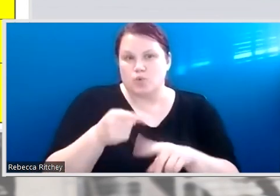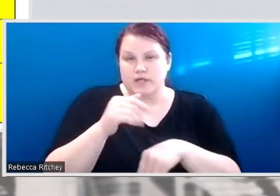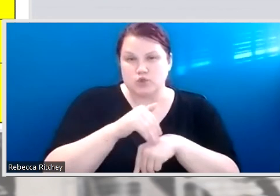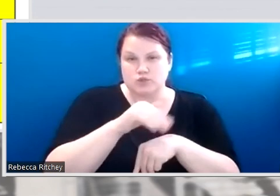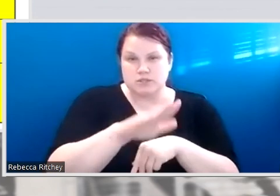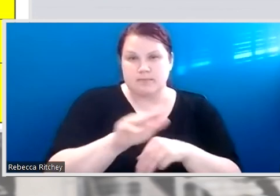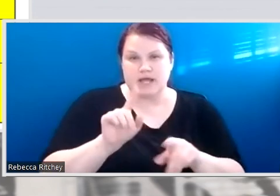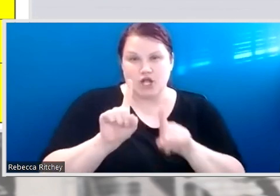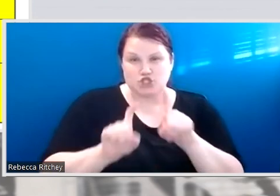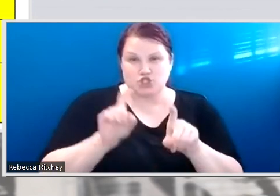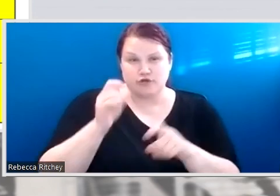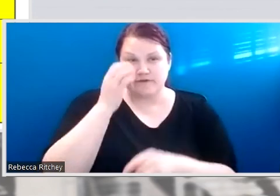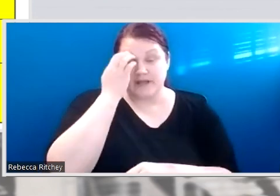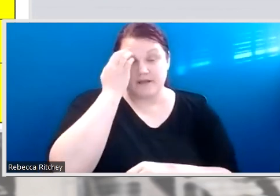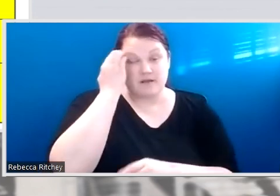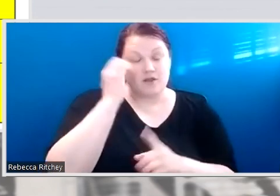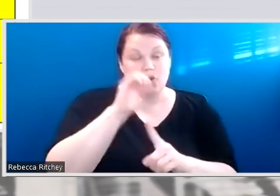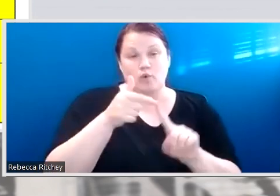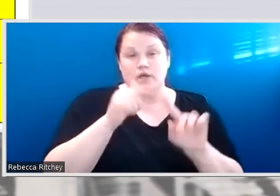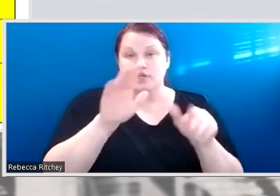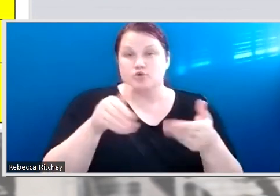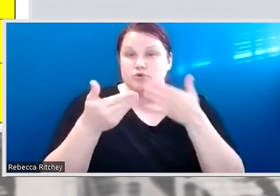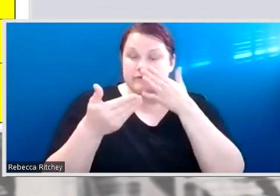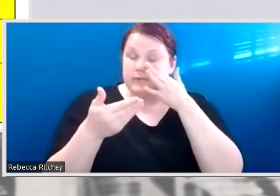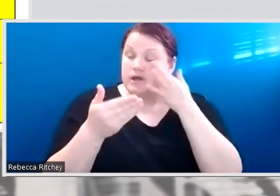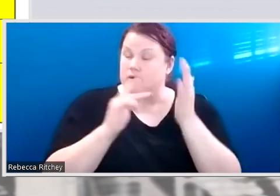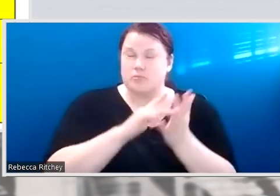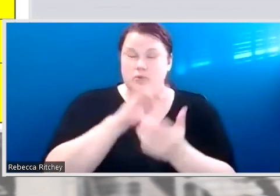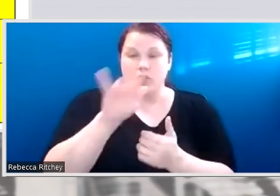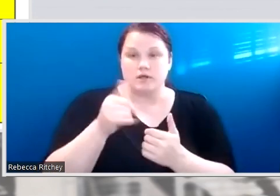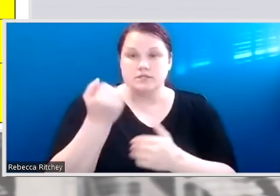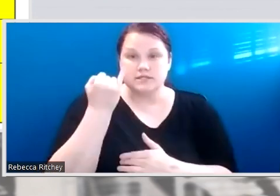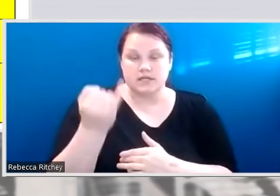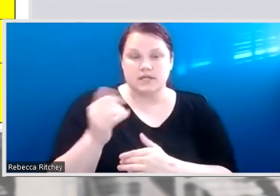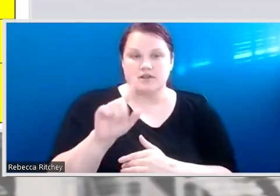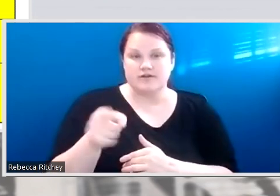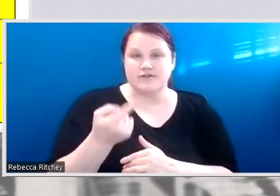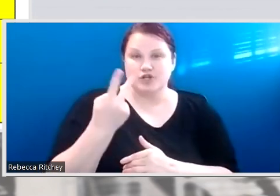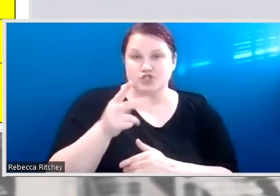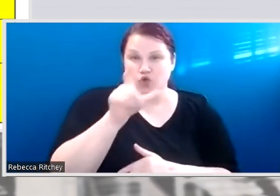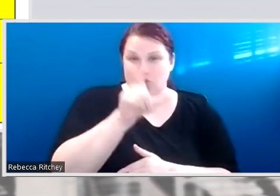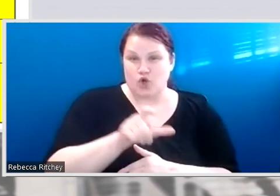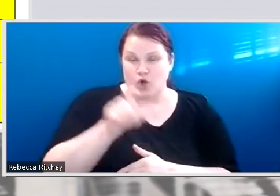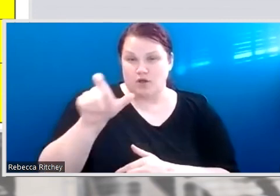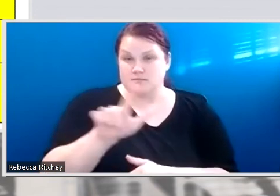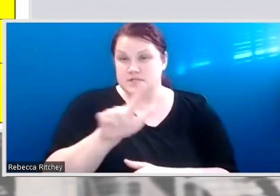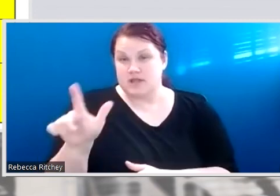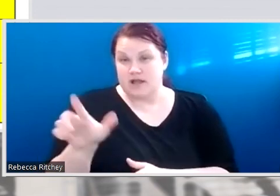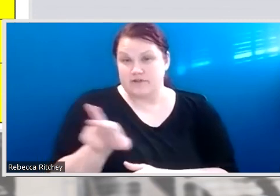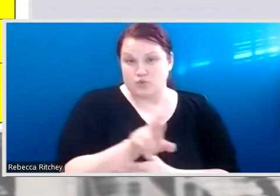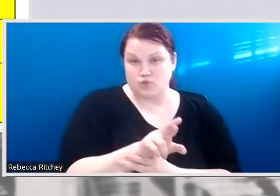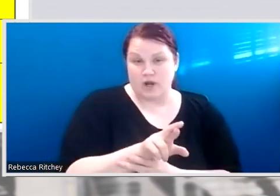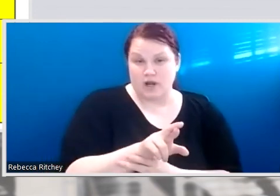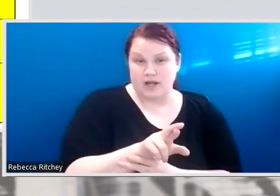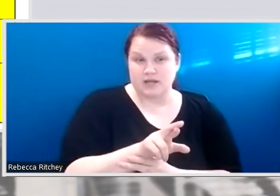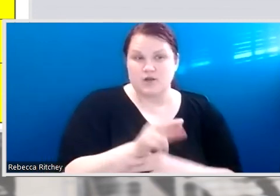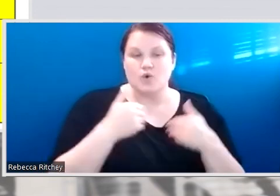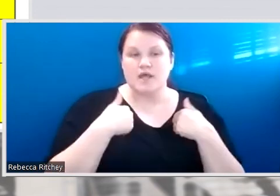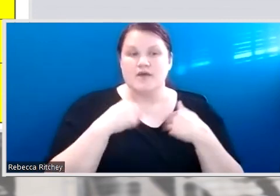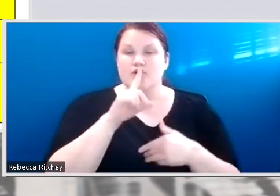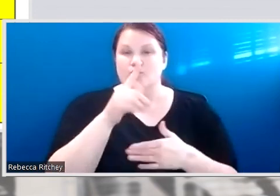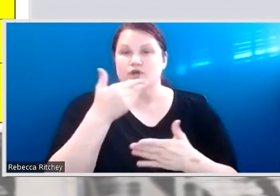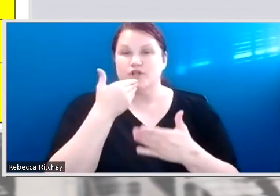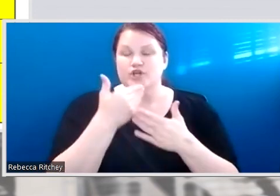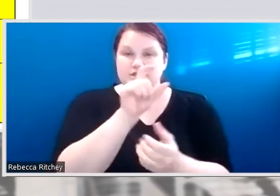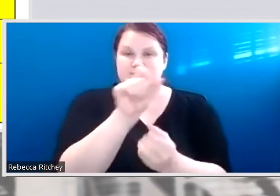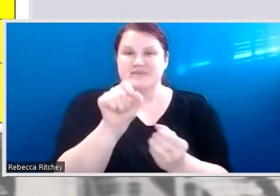survey. When you provide us with project ideas, these first 2 columns on the left in white, in this case, we got some really great